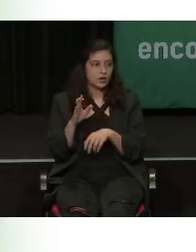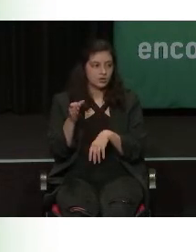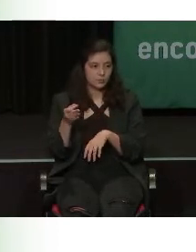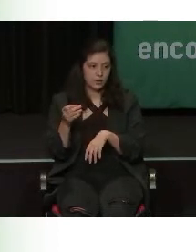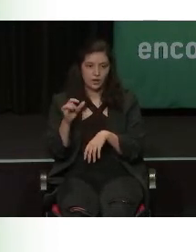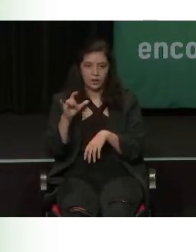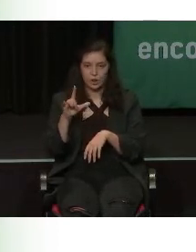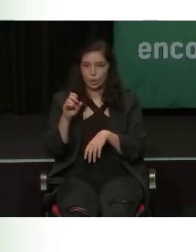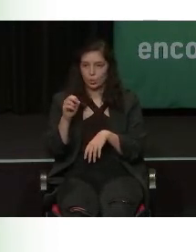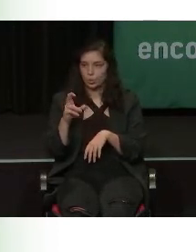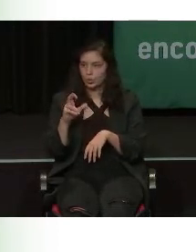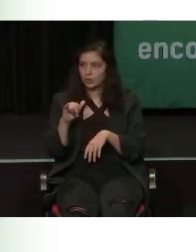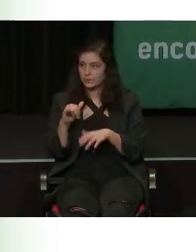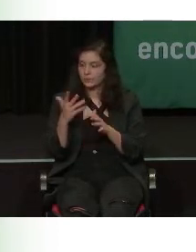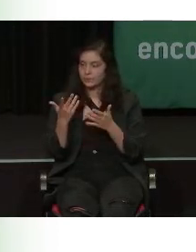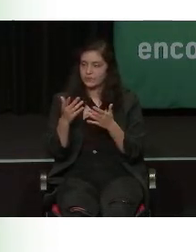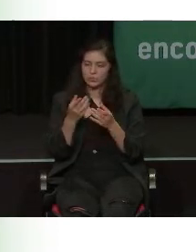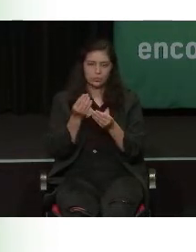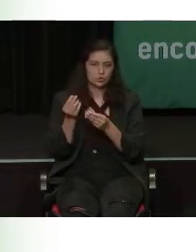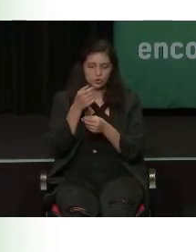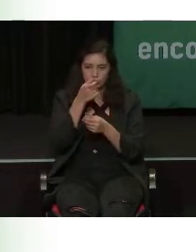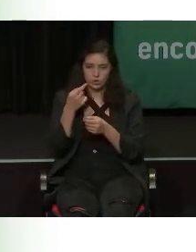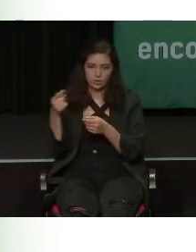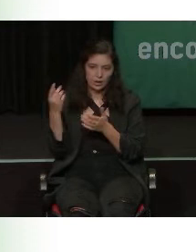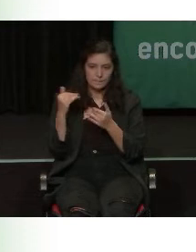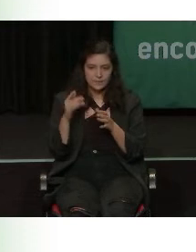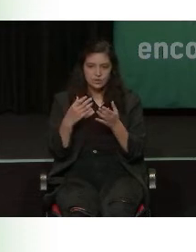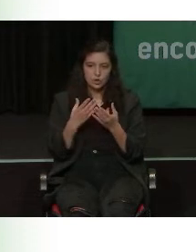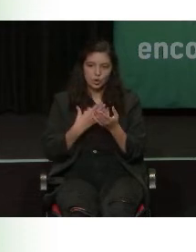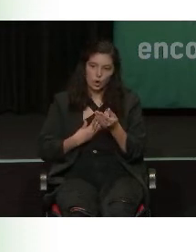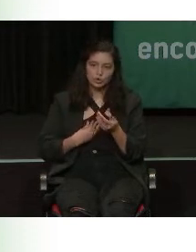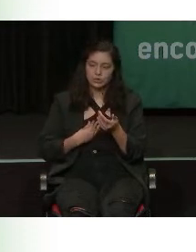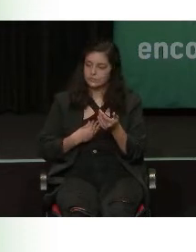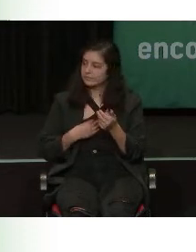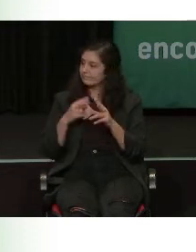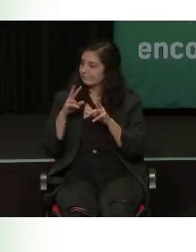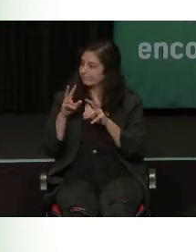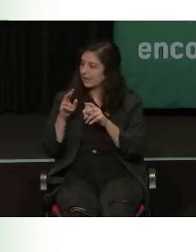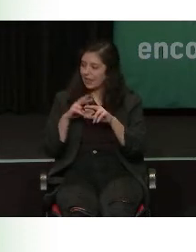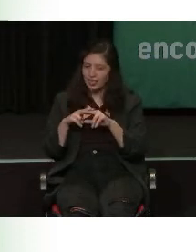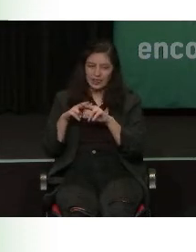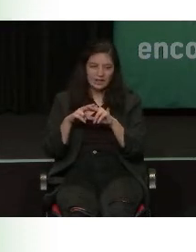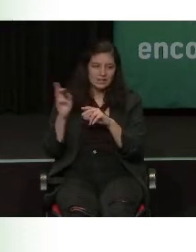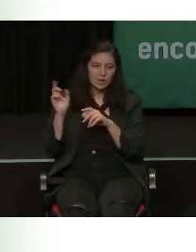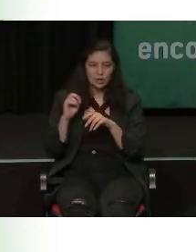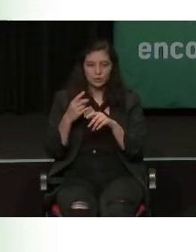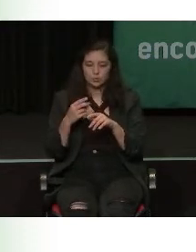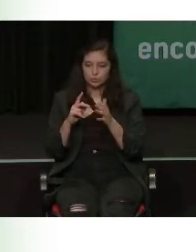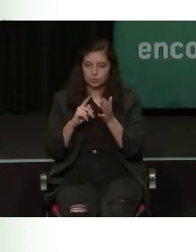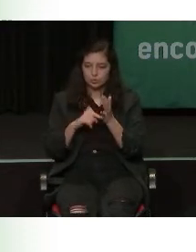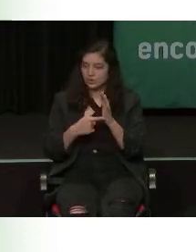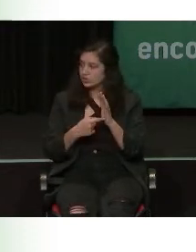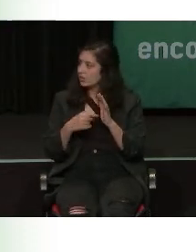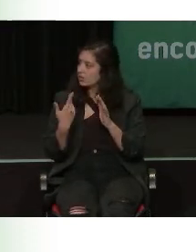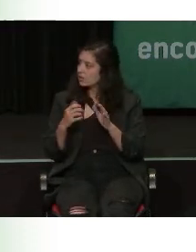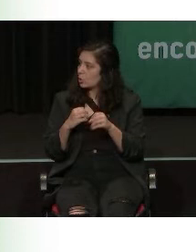pylori. Many people have H. pylori, but not much of them would like to make the stool analysis or the FIT test. So